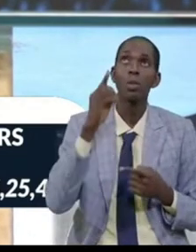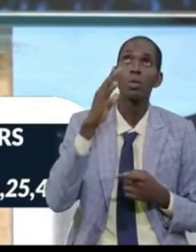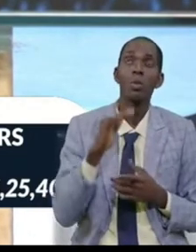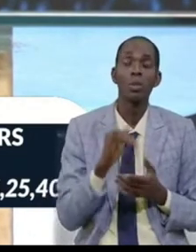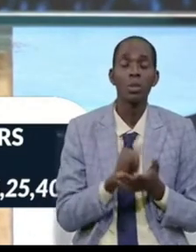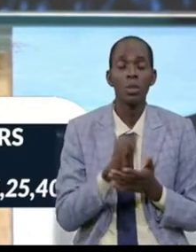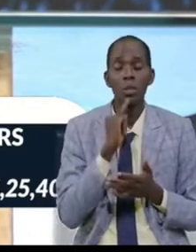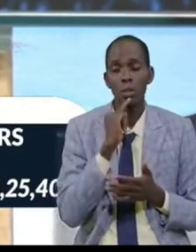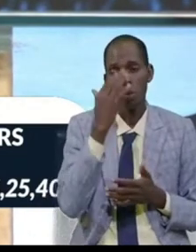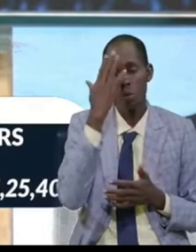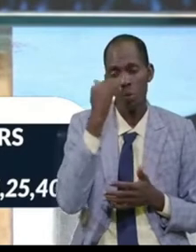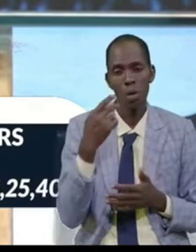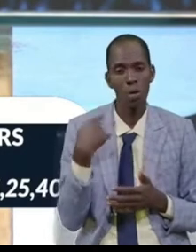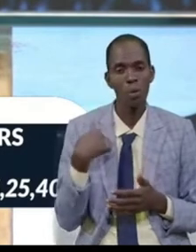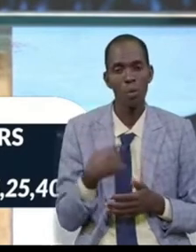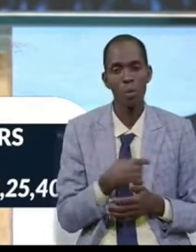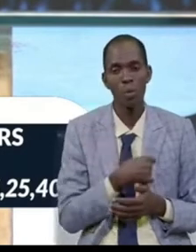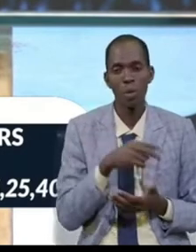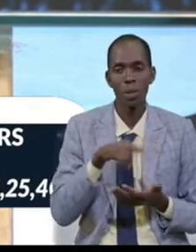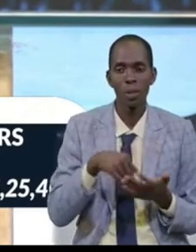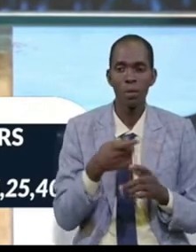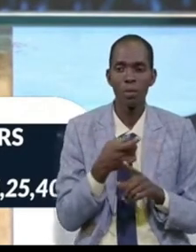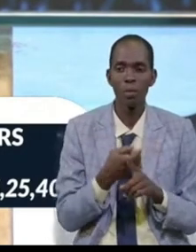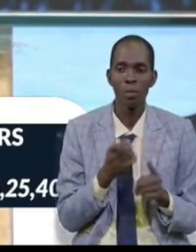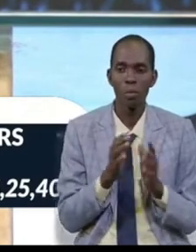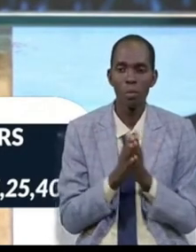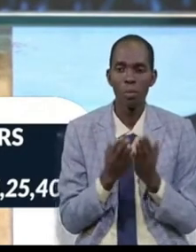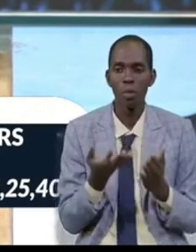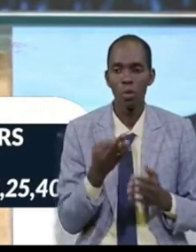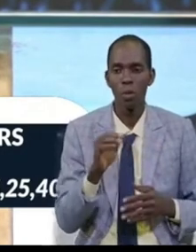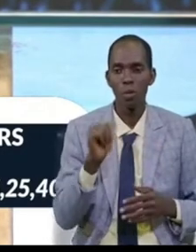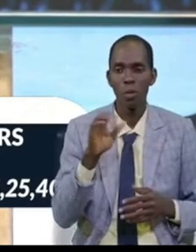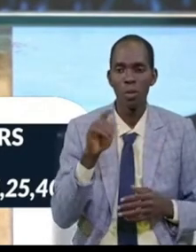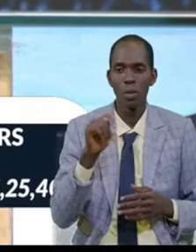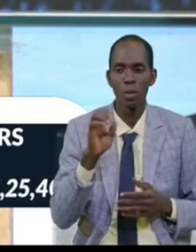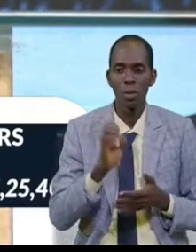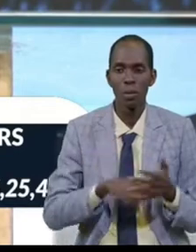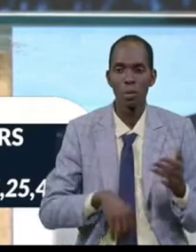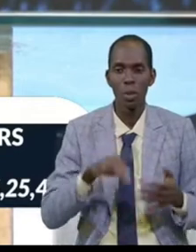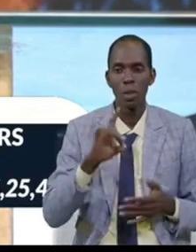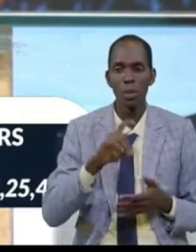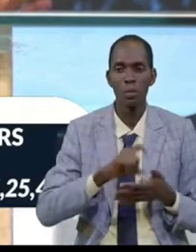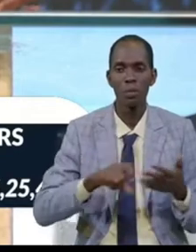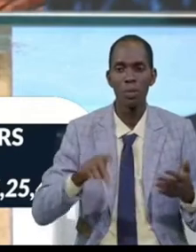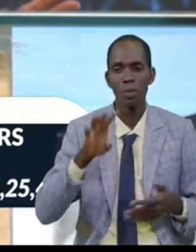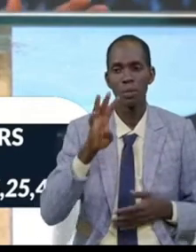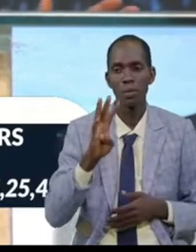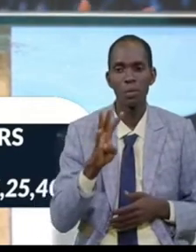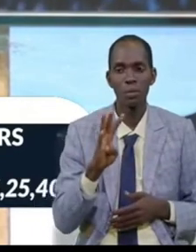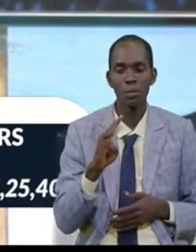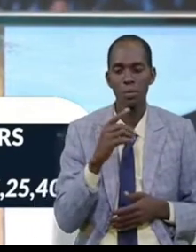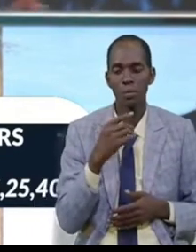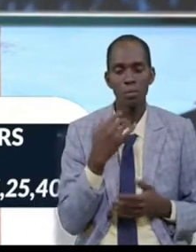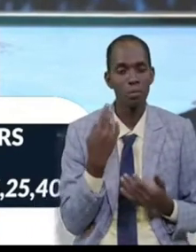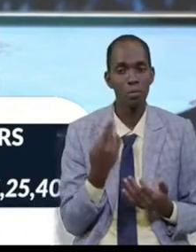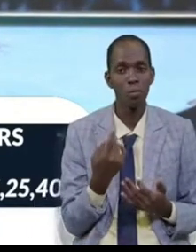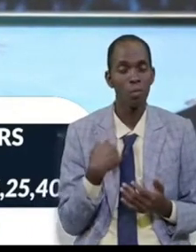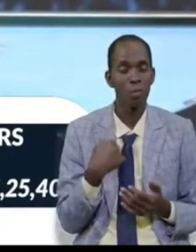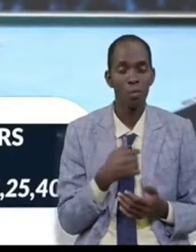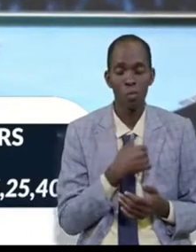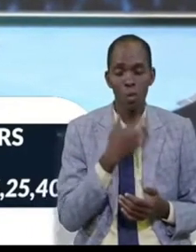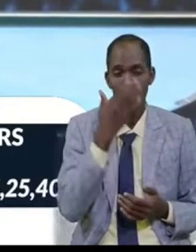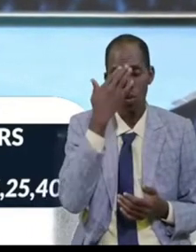we read in Acts chapter 8, reading from verse 4. Acts chapter 8, verse 4, realizing we're